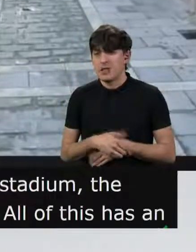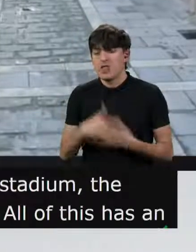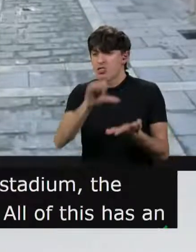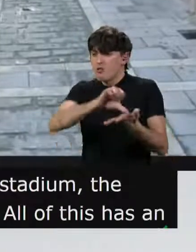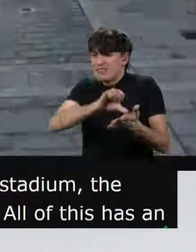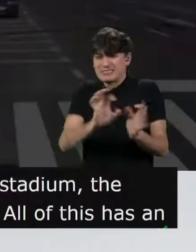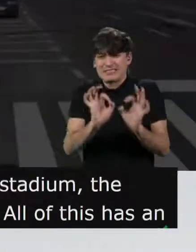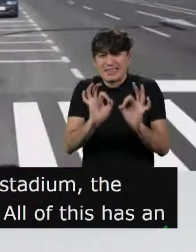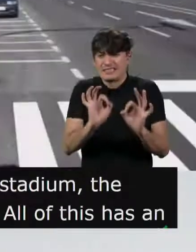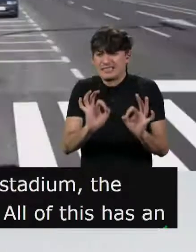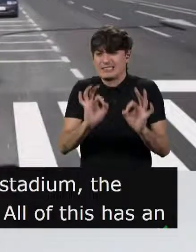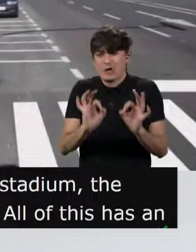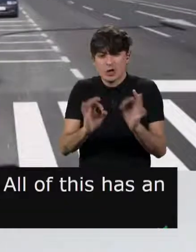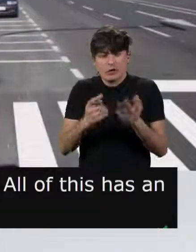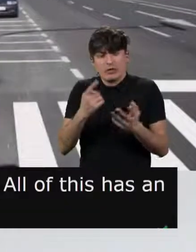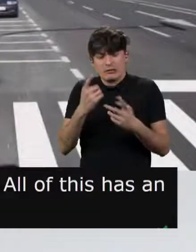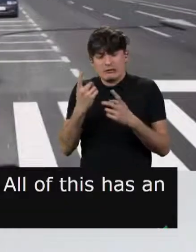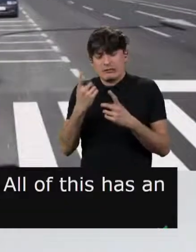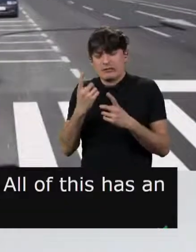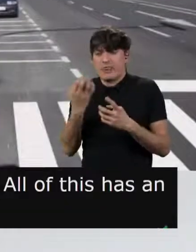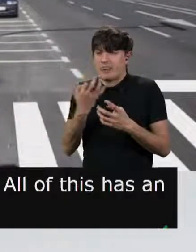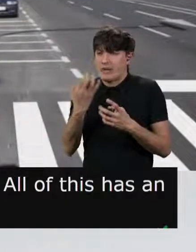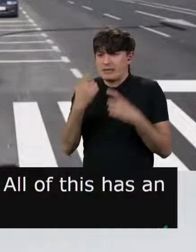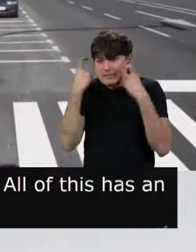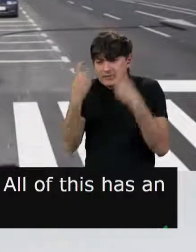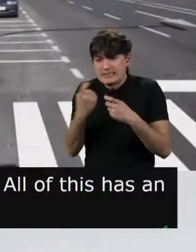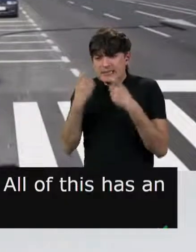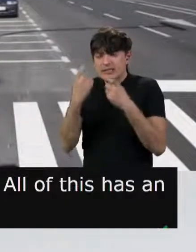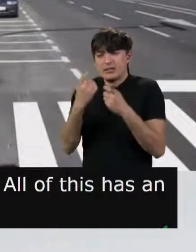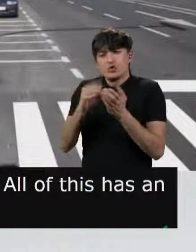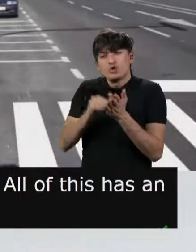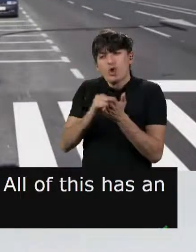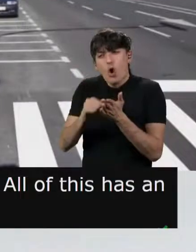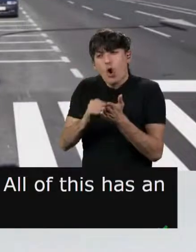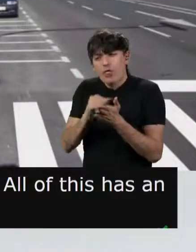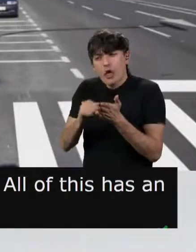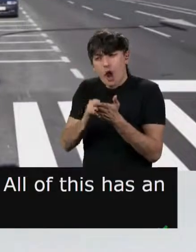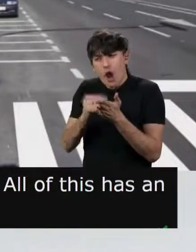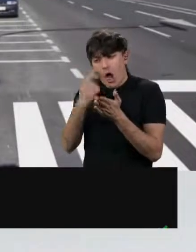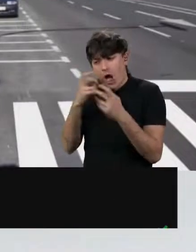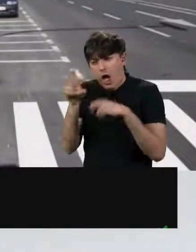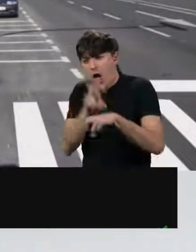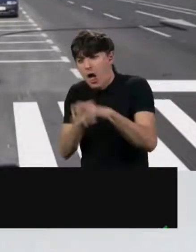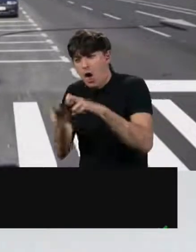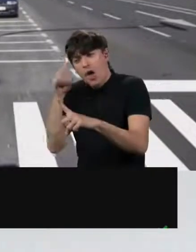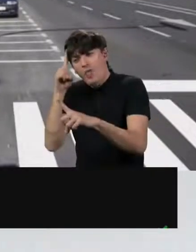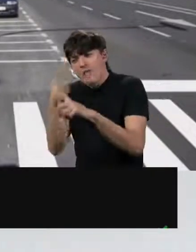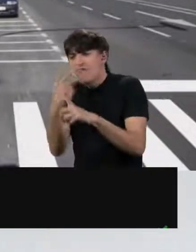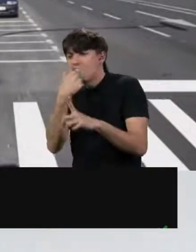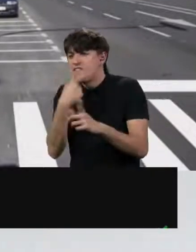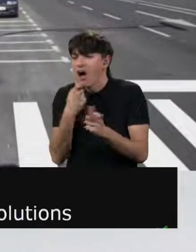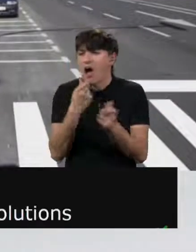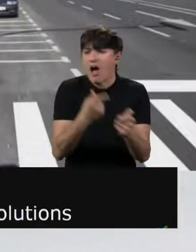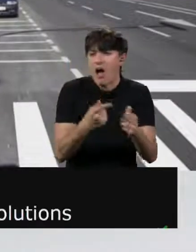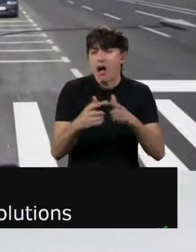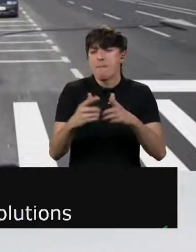mobility. Cities are the way they are. We need to find solutions for them to improve